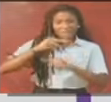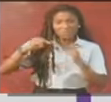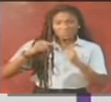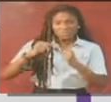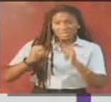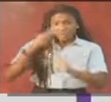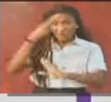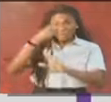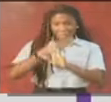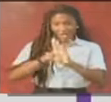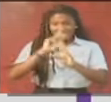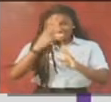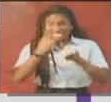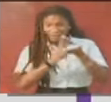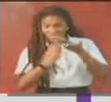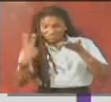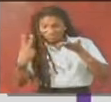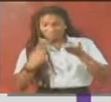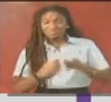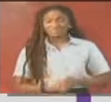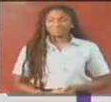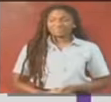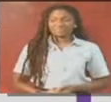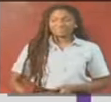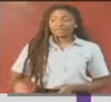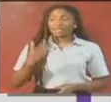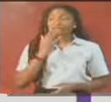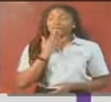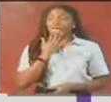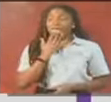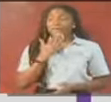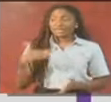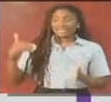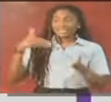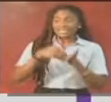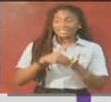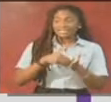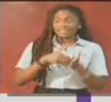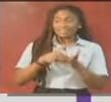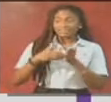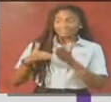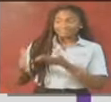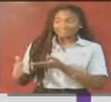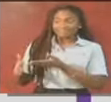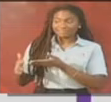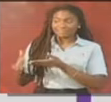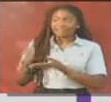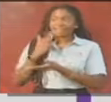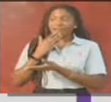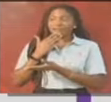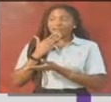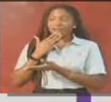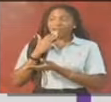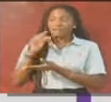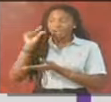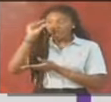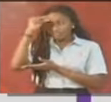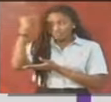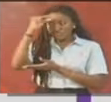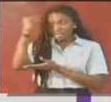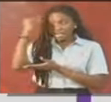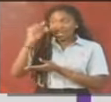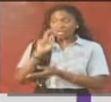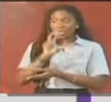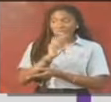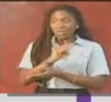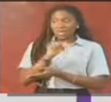a weekly basis, we see the same color scheme, giving the gray bars for 2020, green ones for